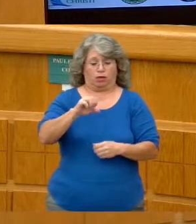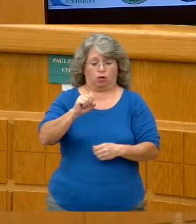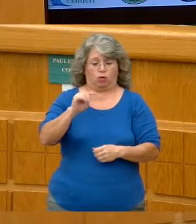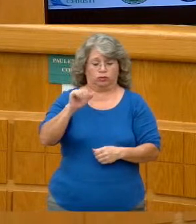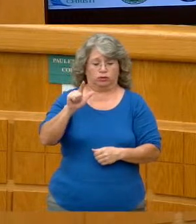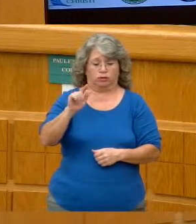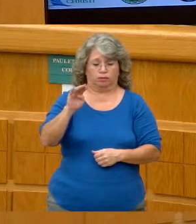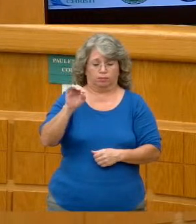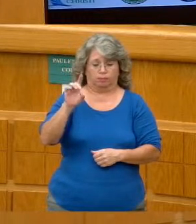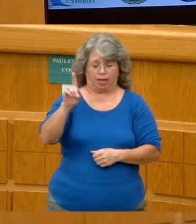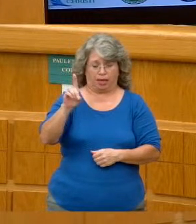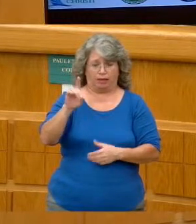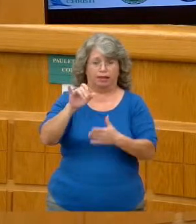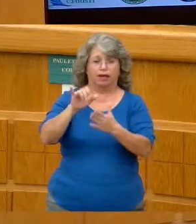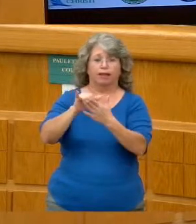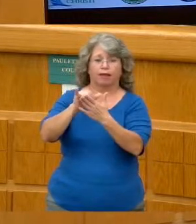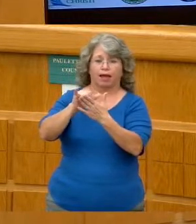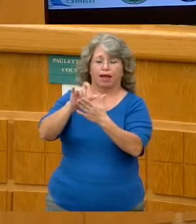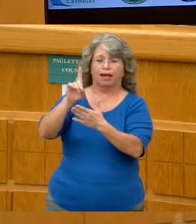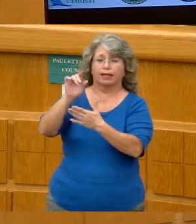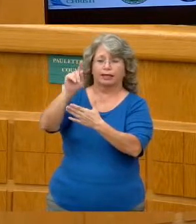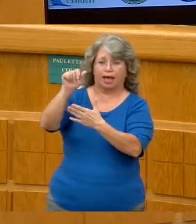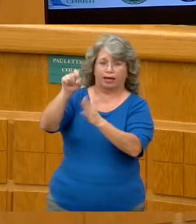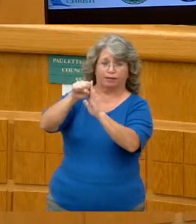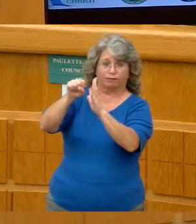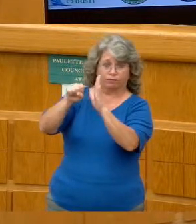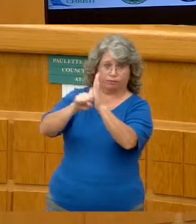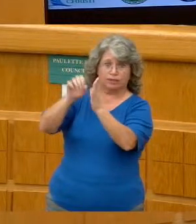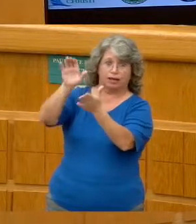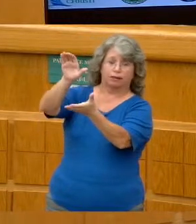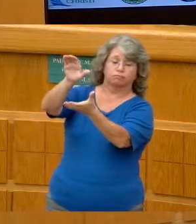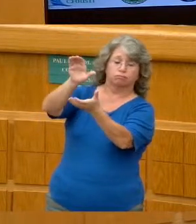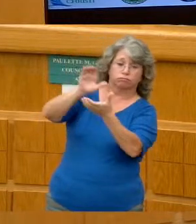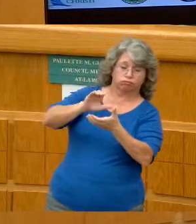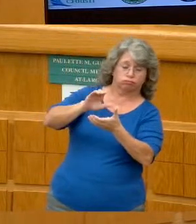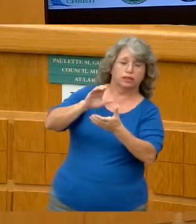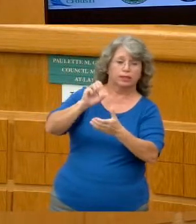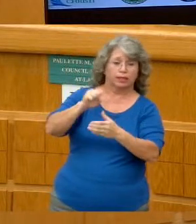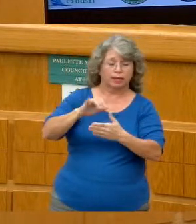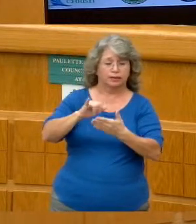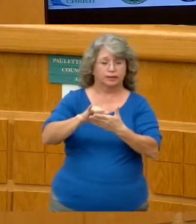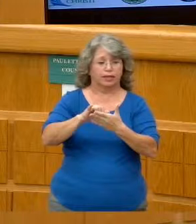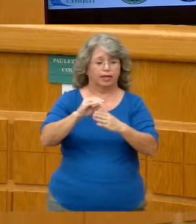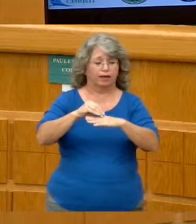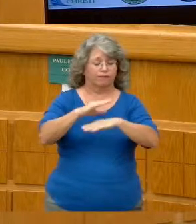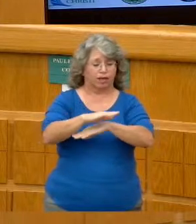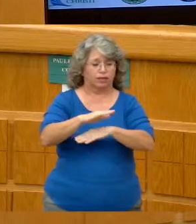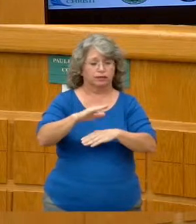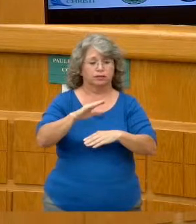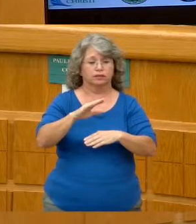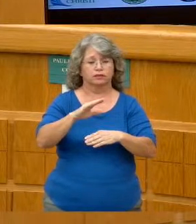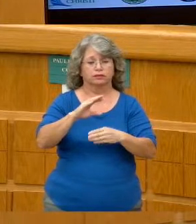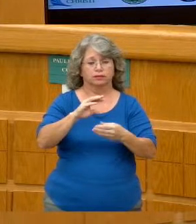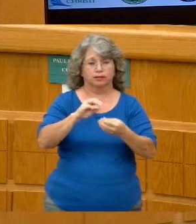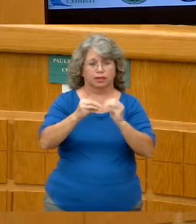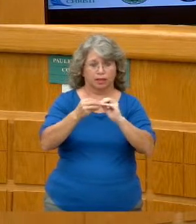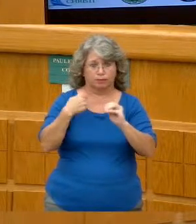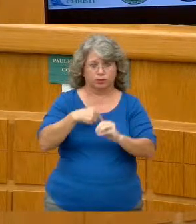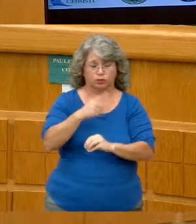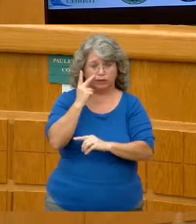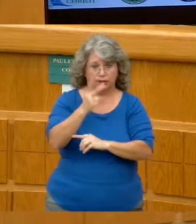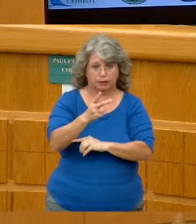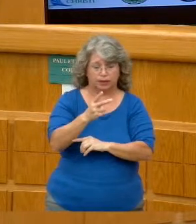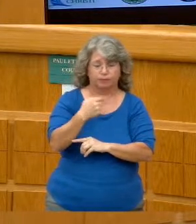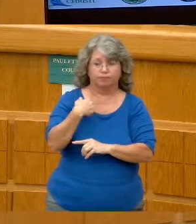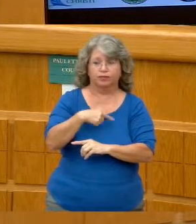certainly affect the numbers that we see. We're informed of how many new cases were reported to the